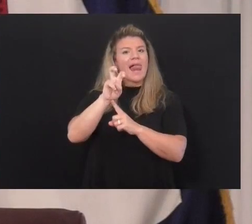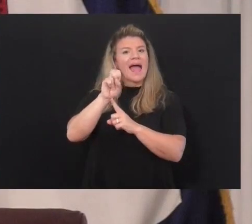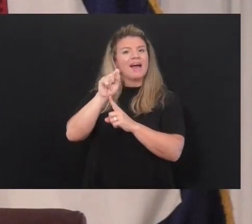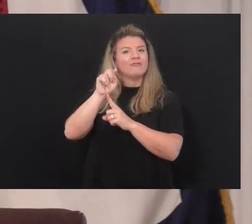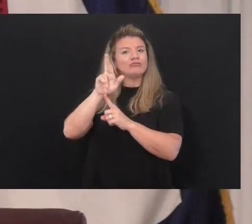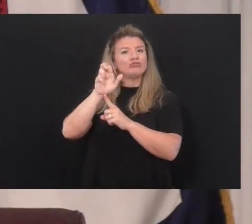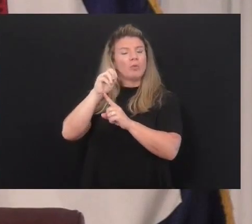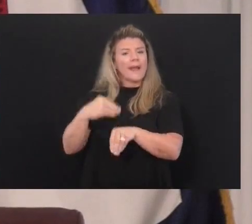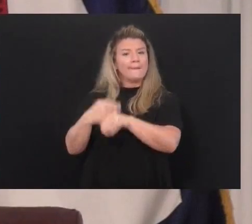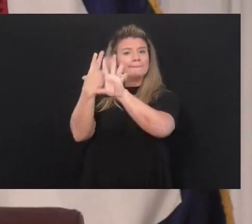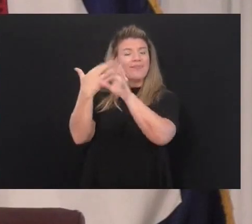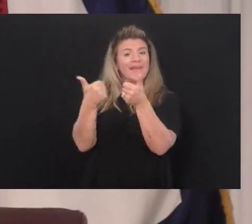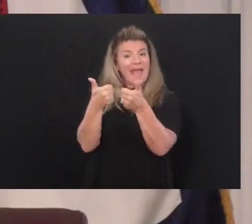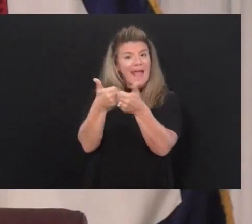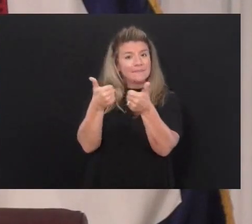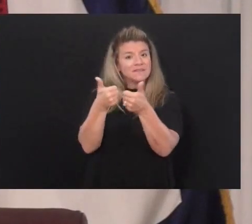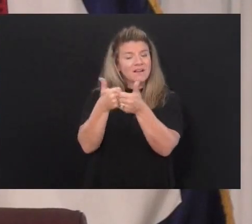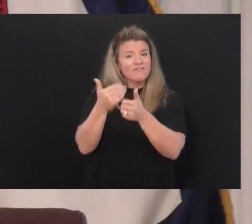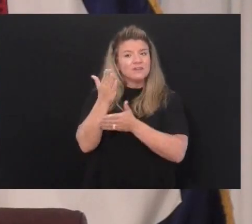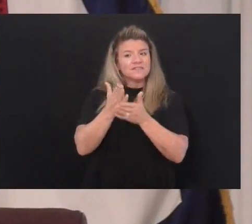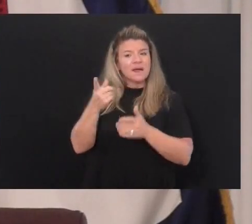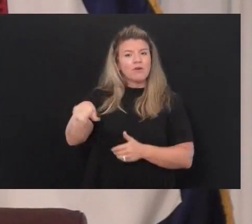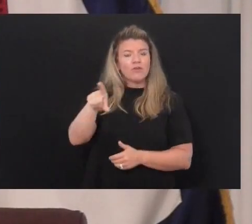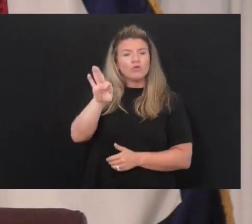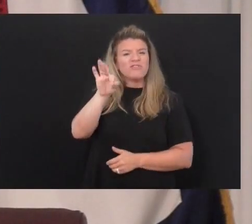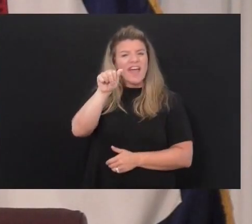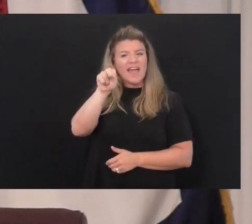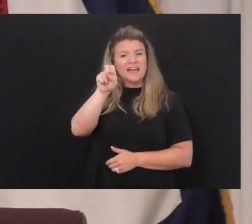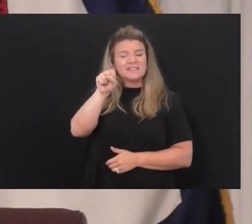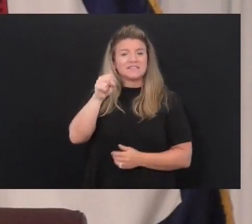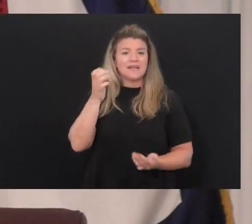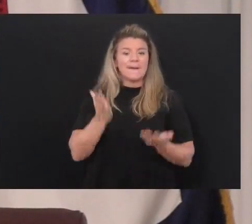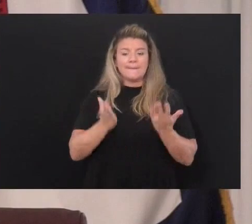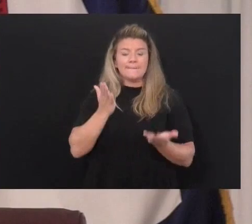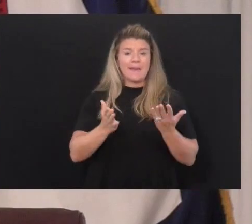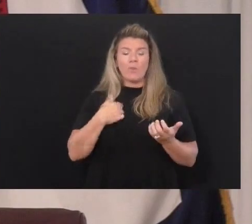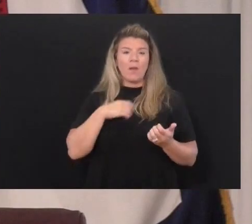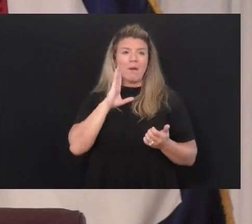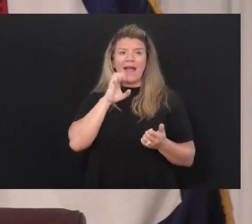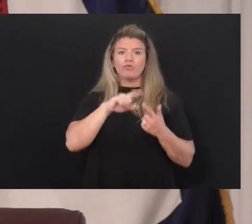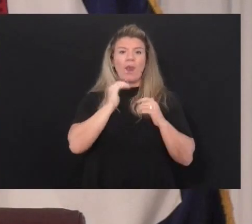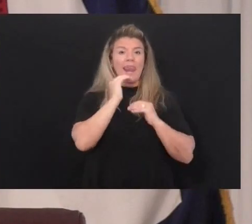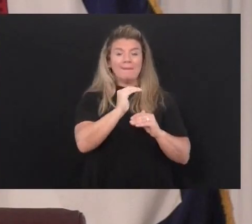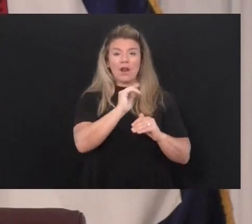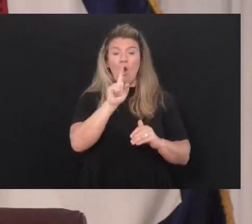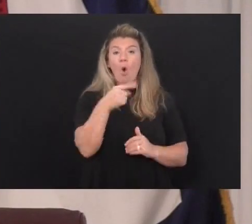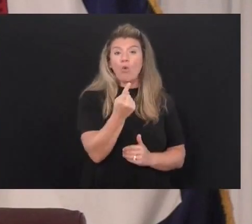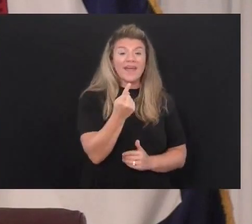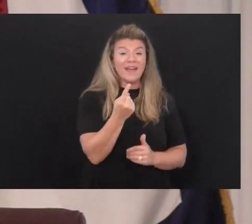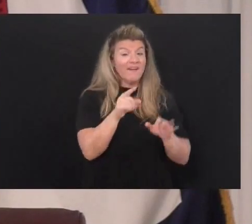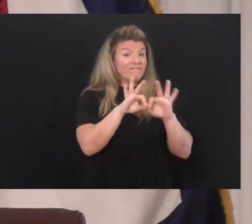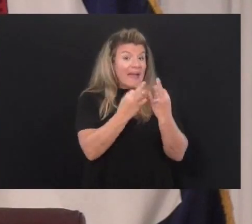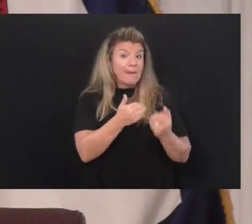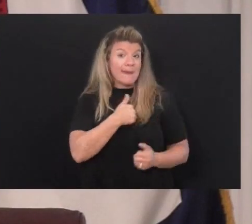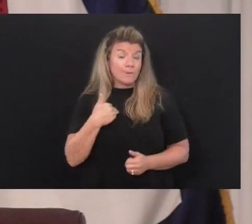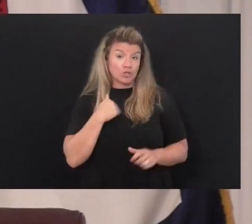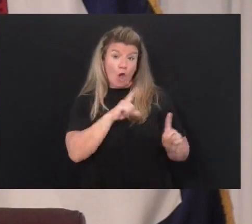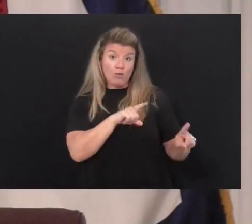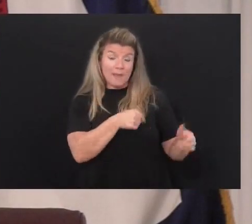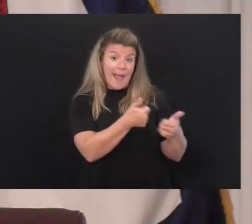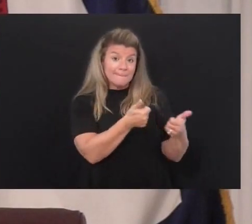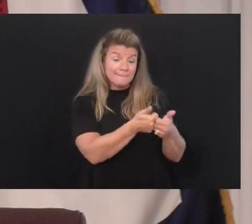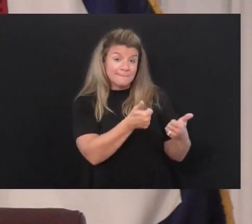completely transparent. On the other hand, these powers under an emergency situation are powers